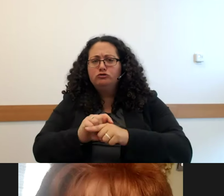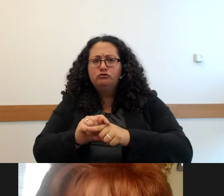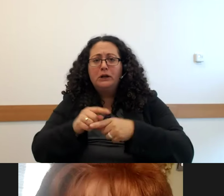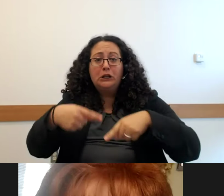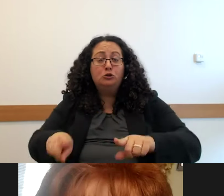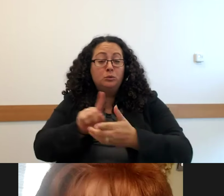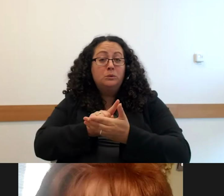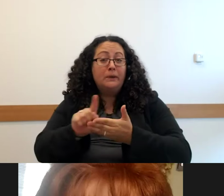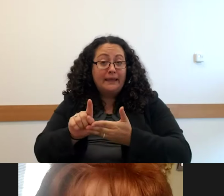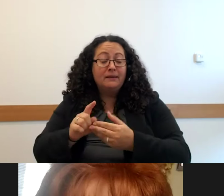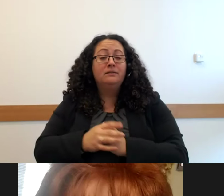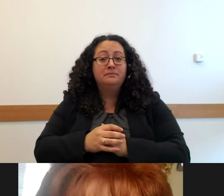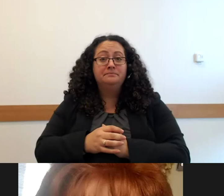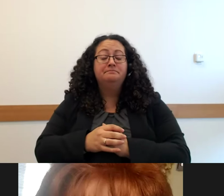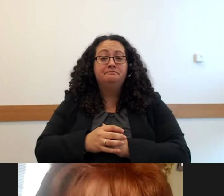week,